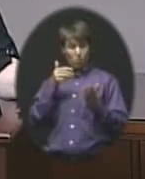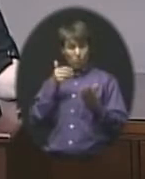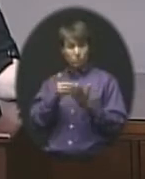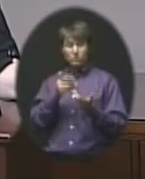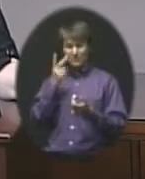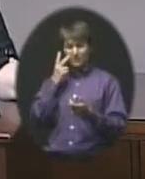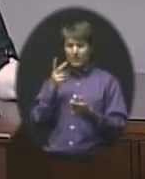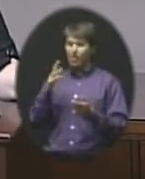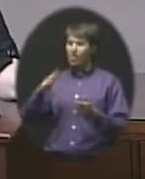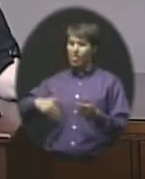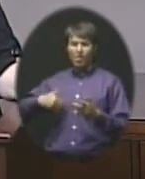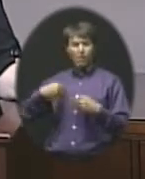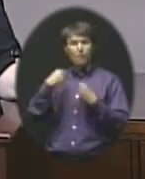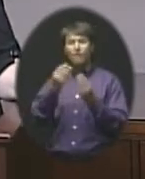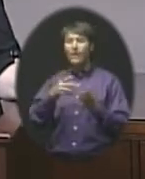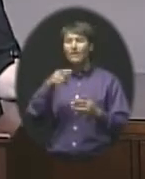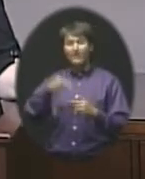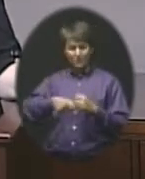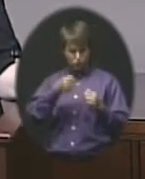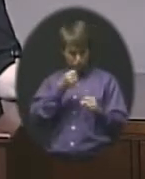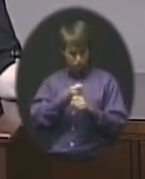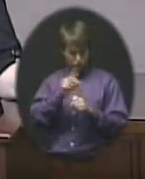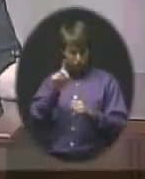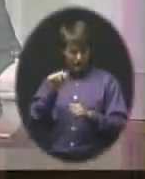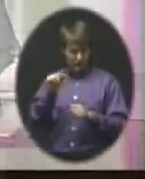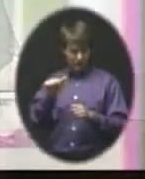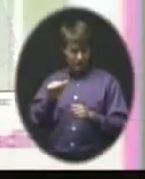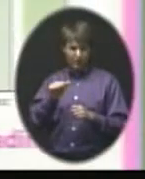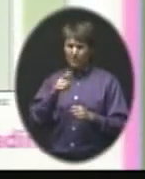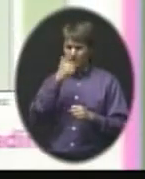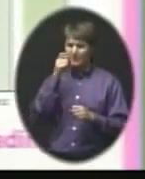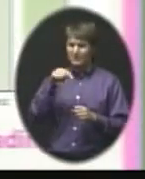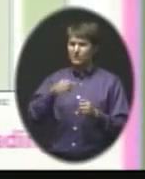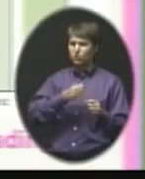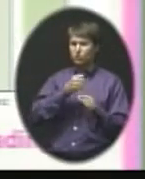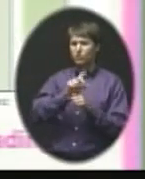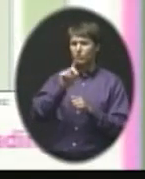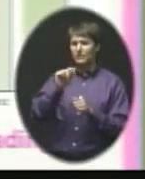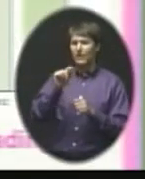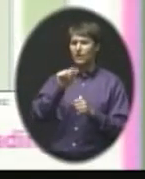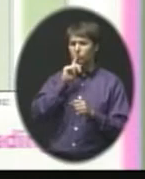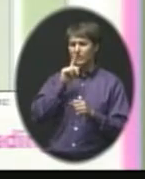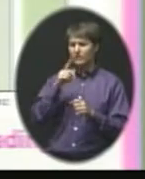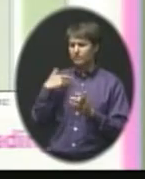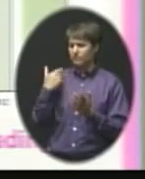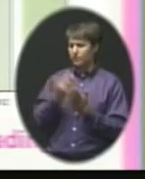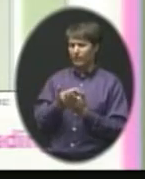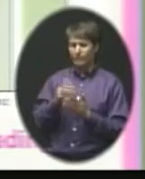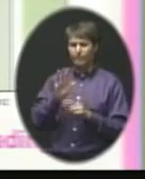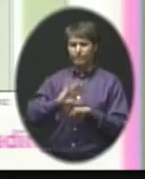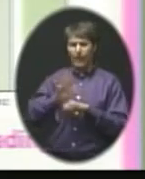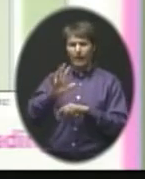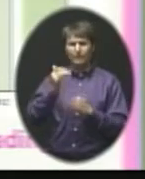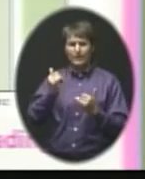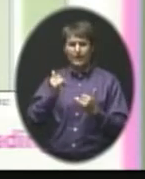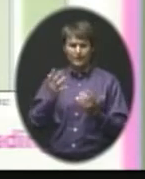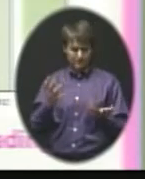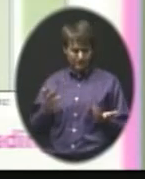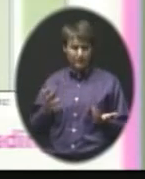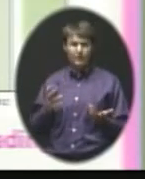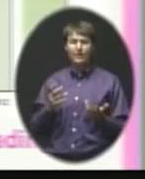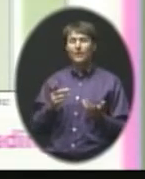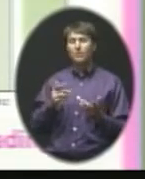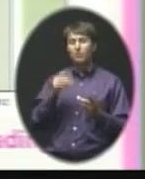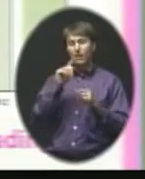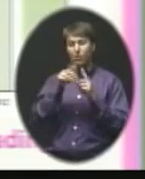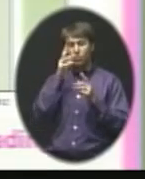I haven't provided this year's data, because this year's data actually rolled out about 5 o'clock today, a little bit additional piece. But I'm going to